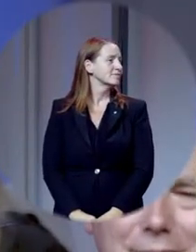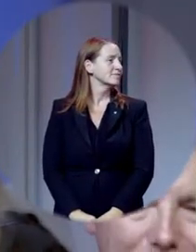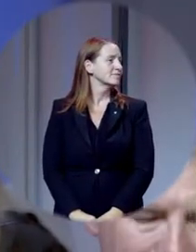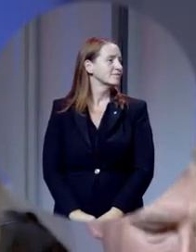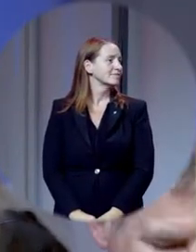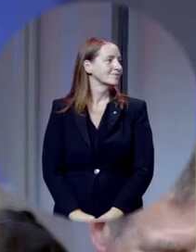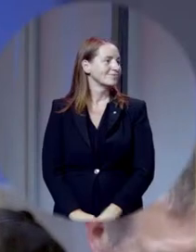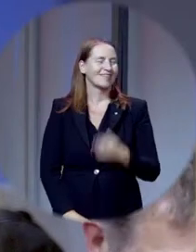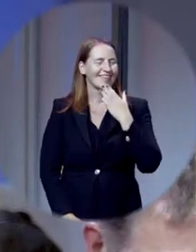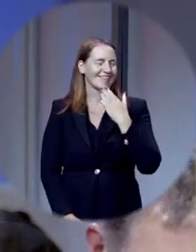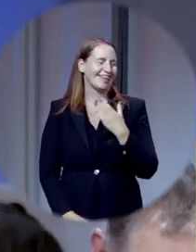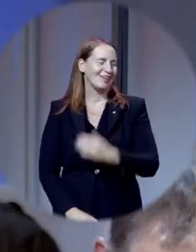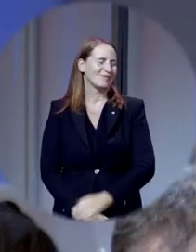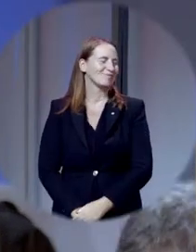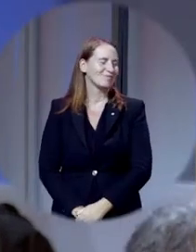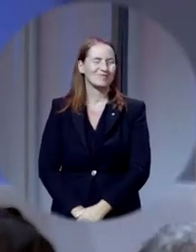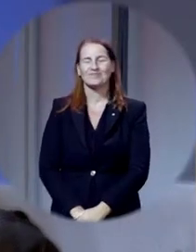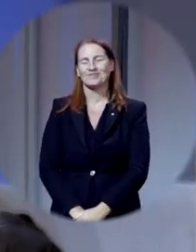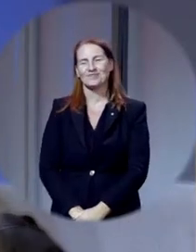Thank you.